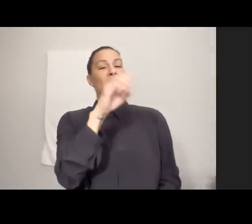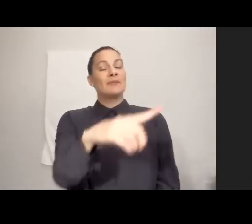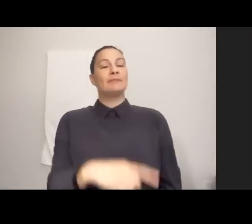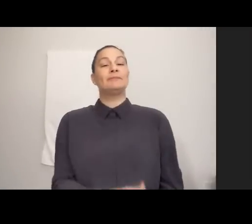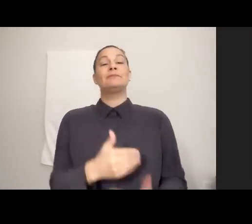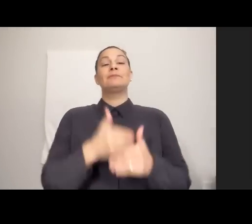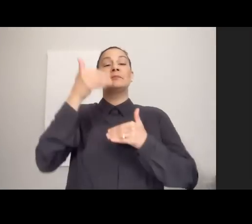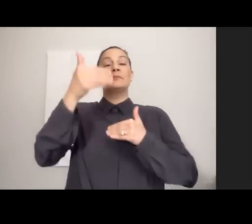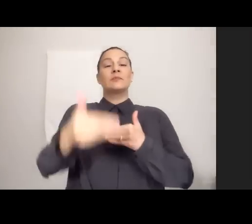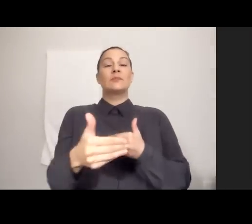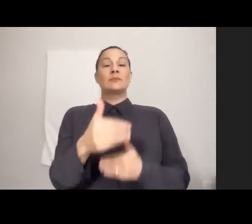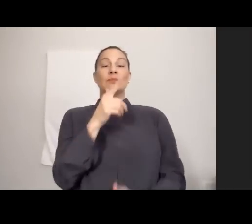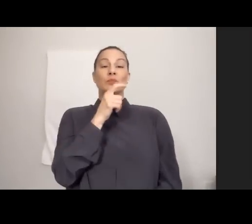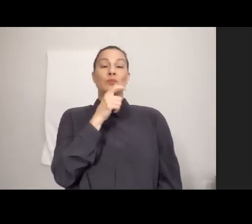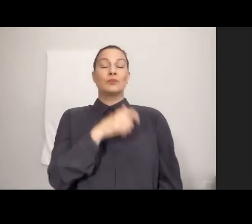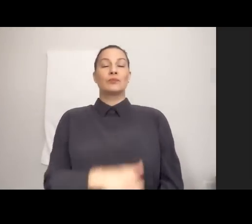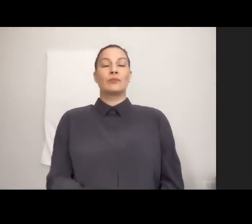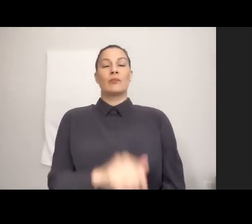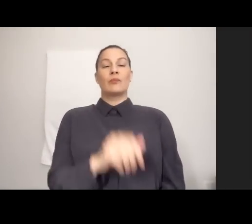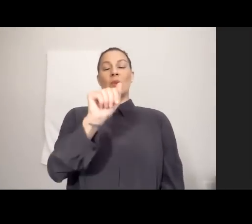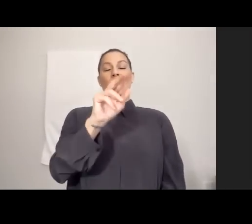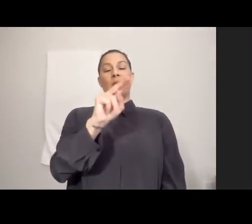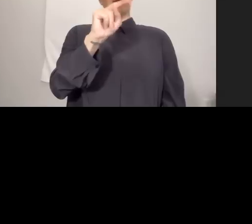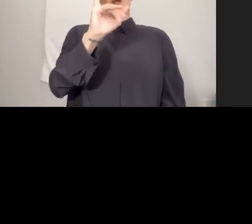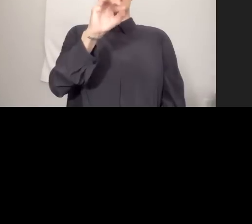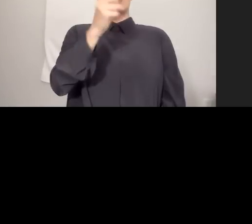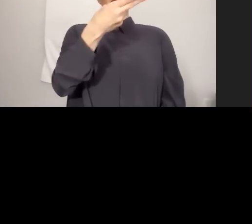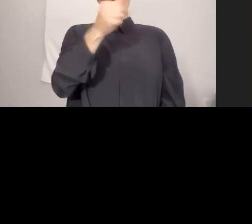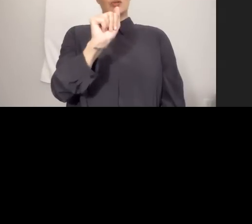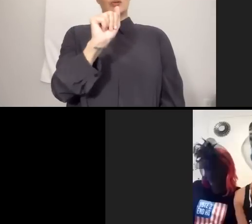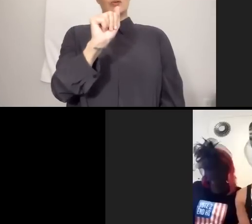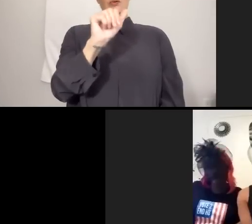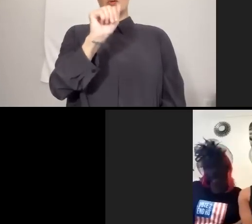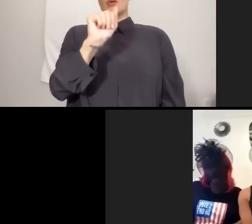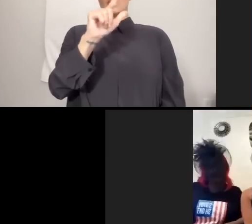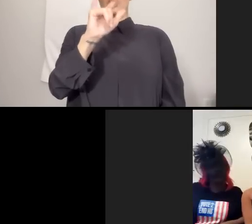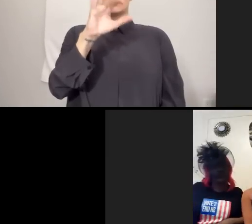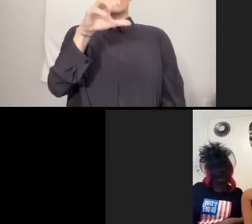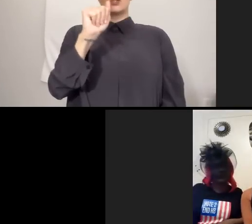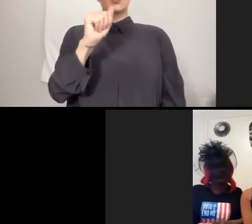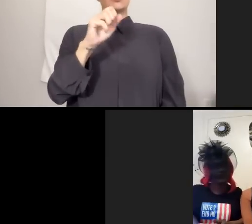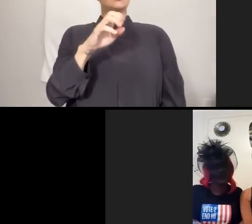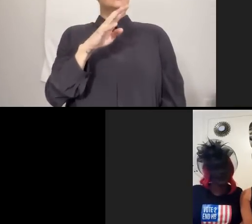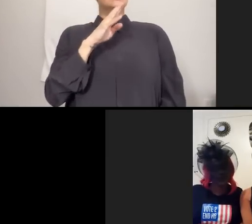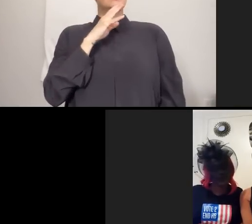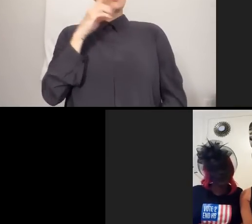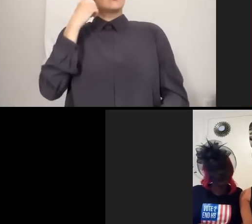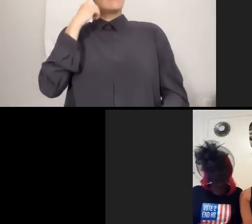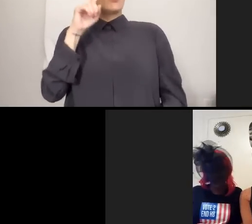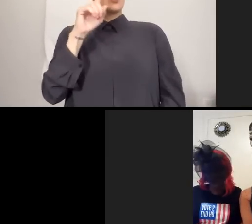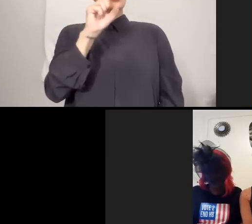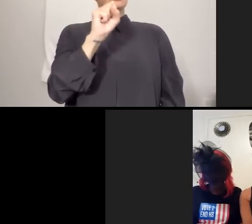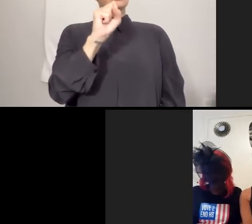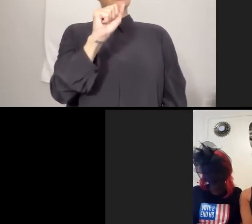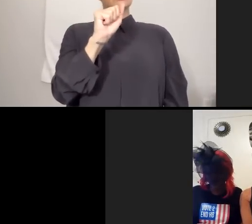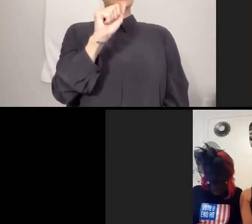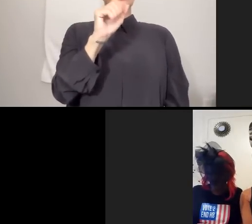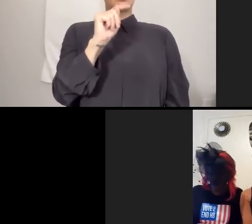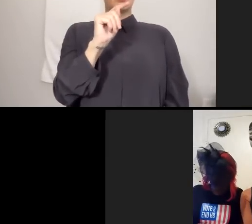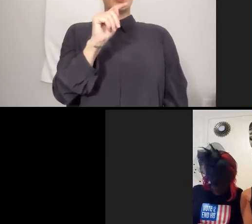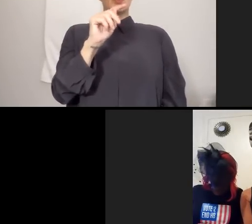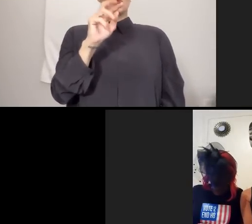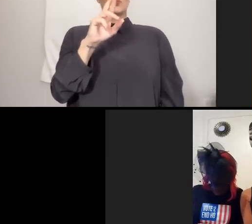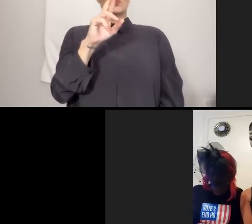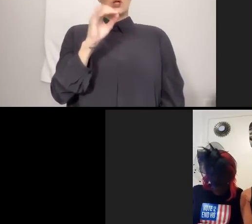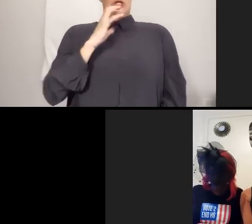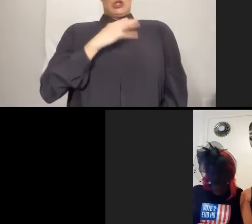up, we have Anisha and Alicia, who are speaking on behalf of SWAT Bronx, a Black trans-led